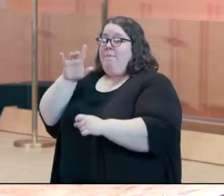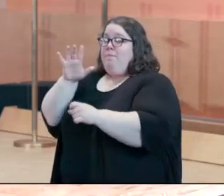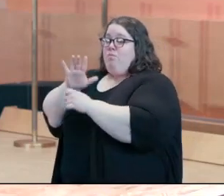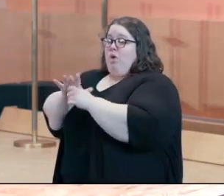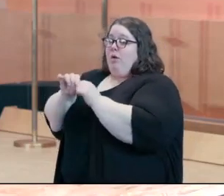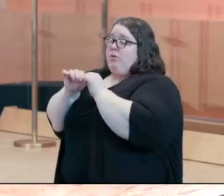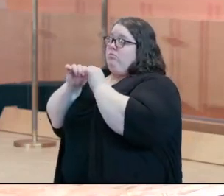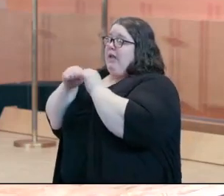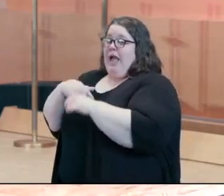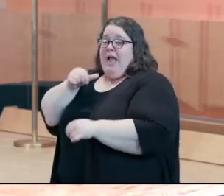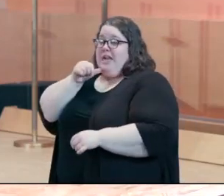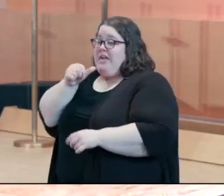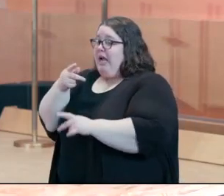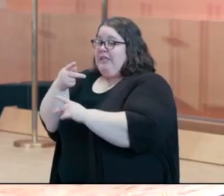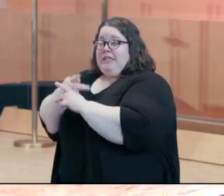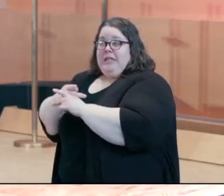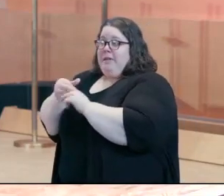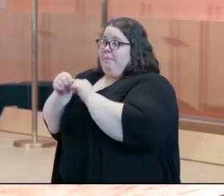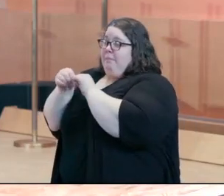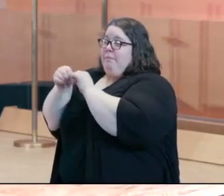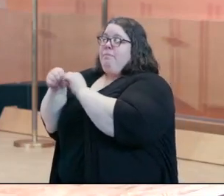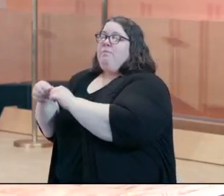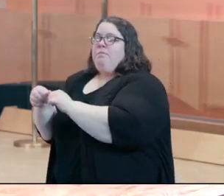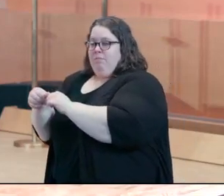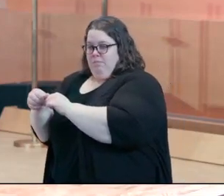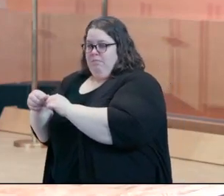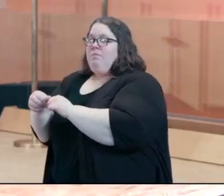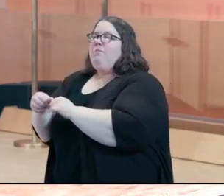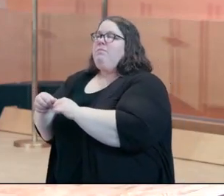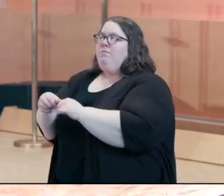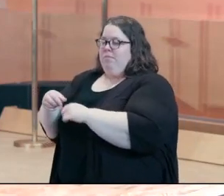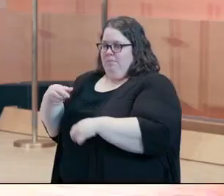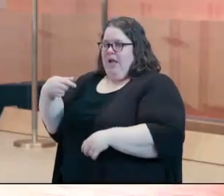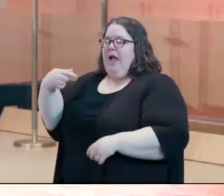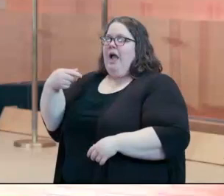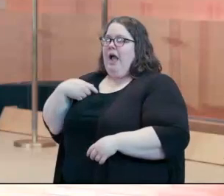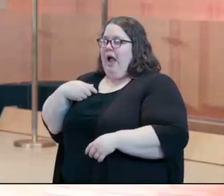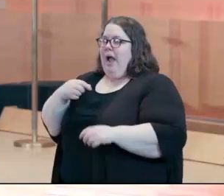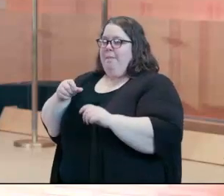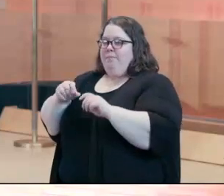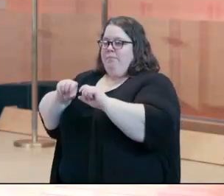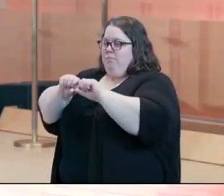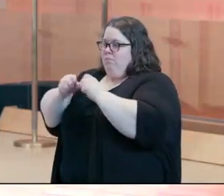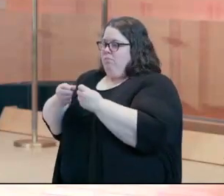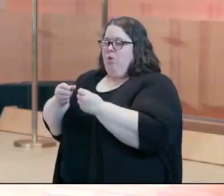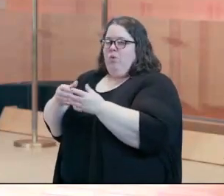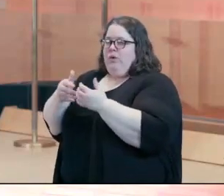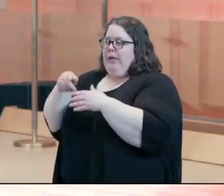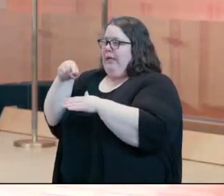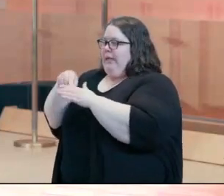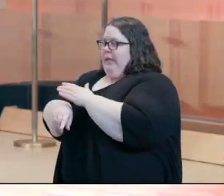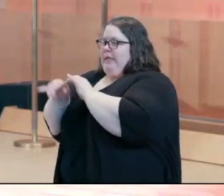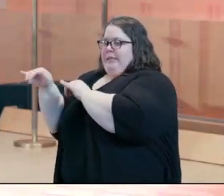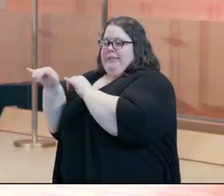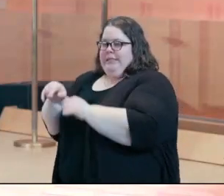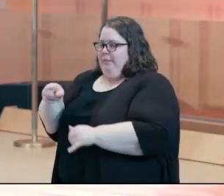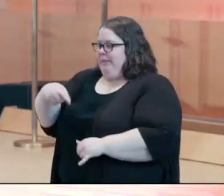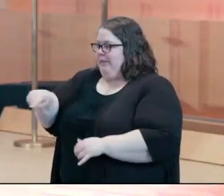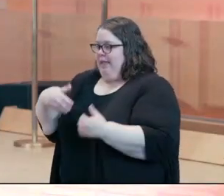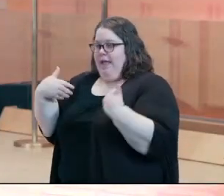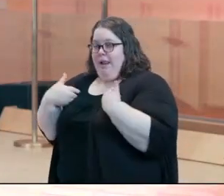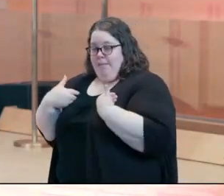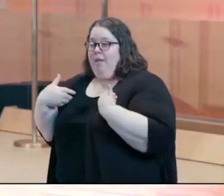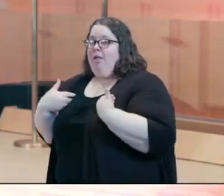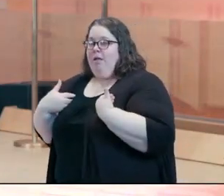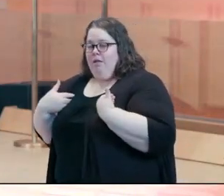be torn to pieces like these animals. That's what God's saying by doing this. But even